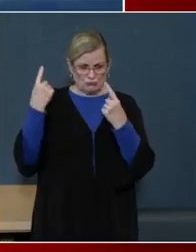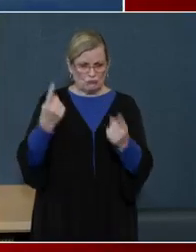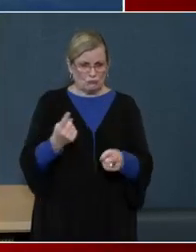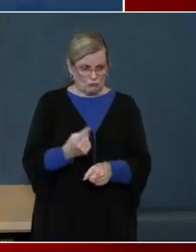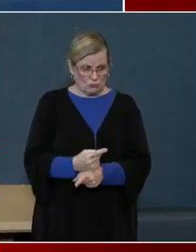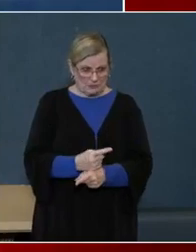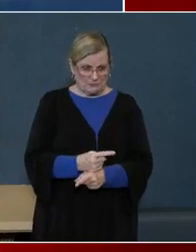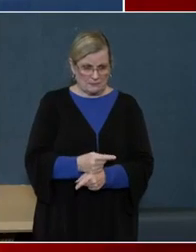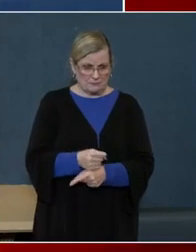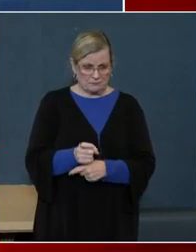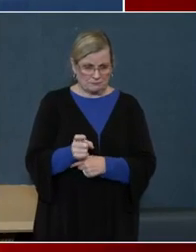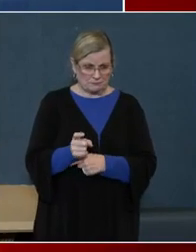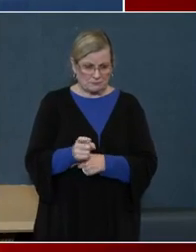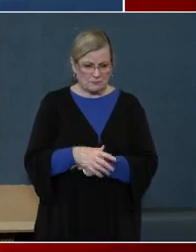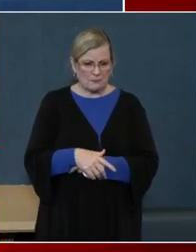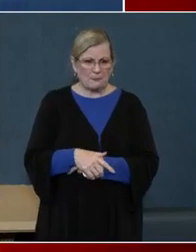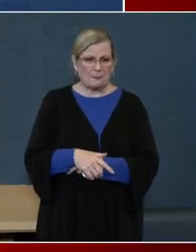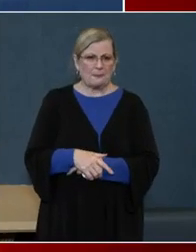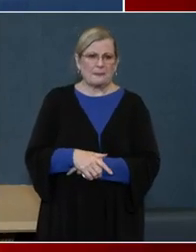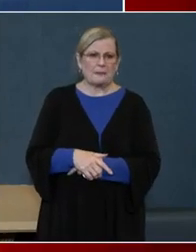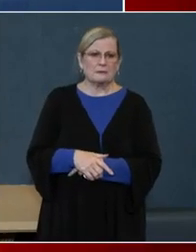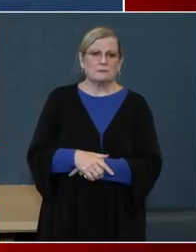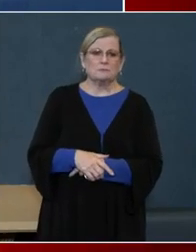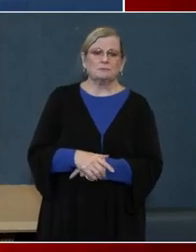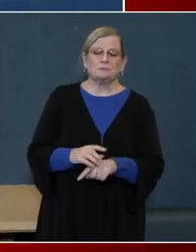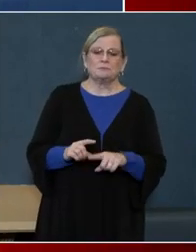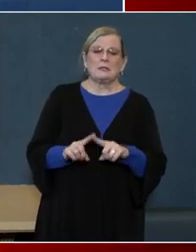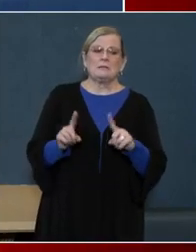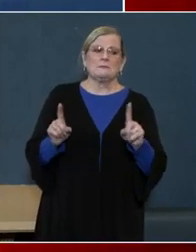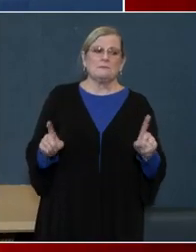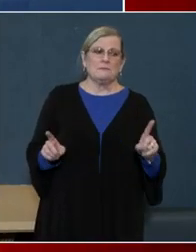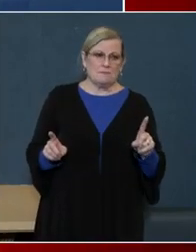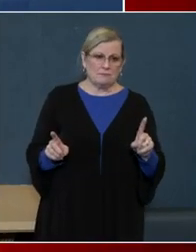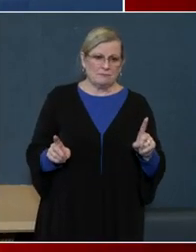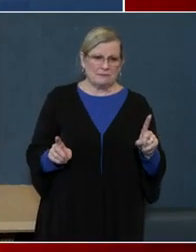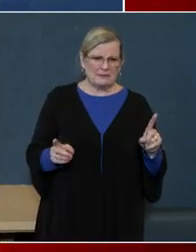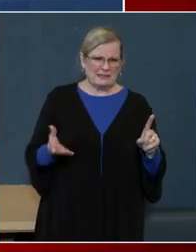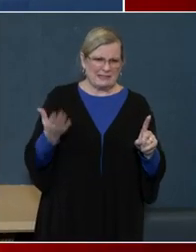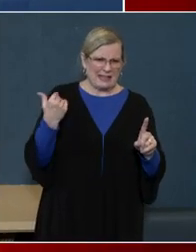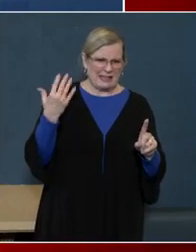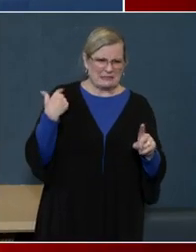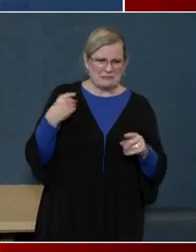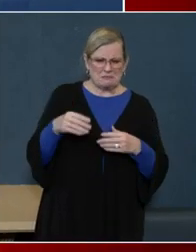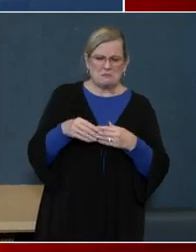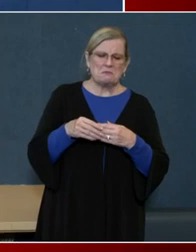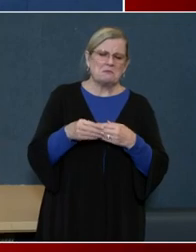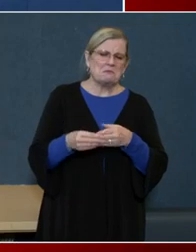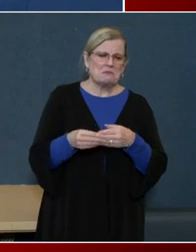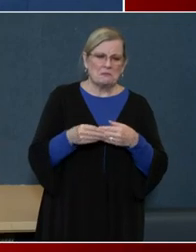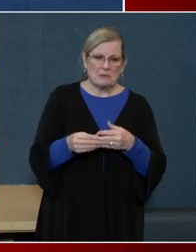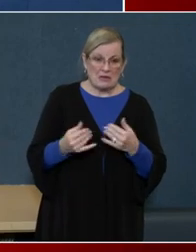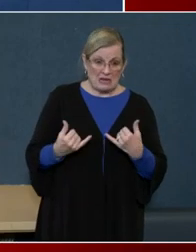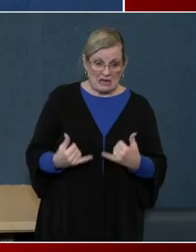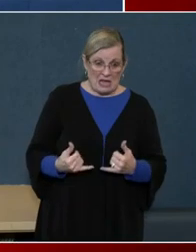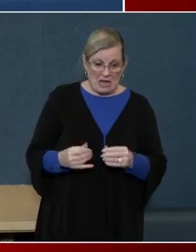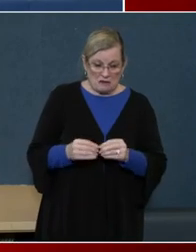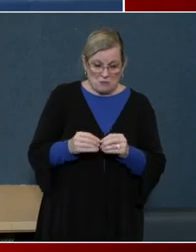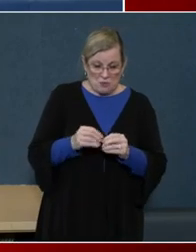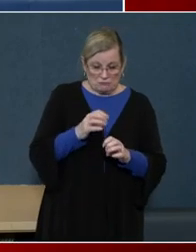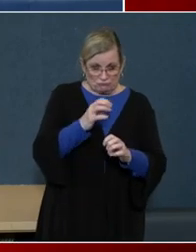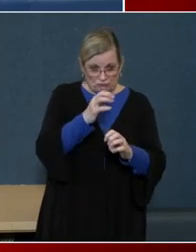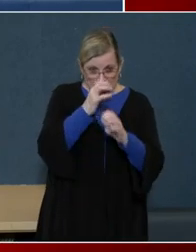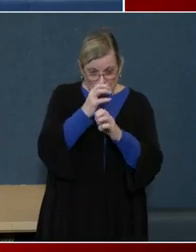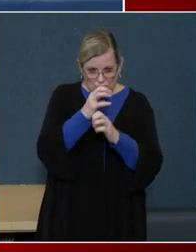a largely ignored policy that there's been a lot of wiggle room given that's to parents. Not, well, as a DC parent of two kids, I can tell you that